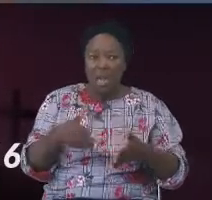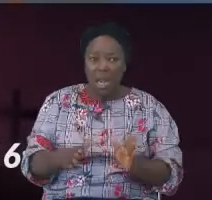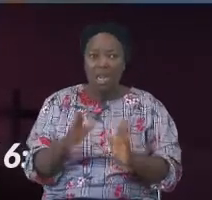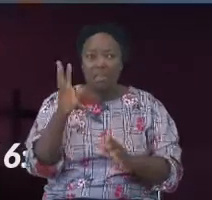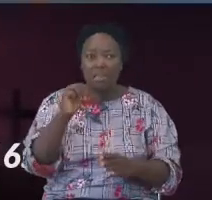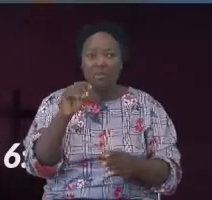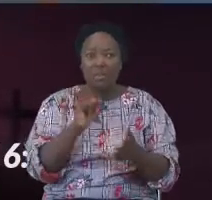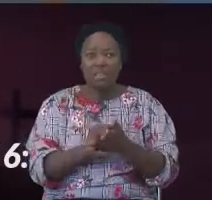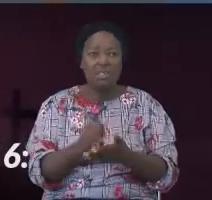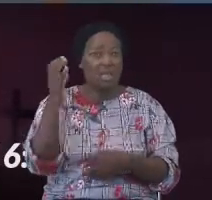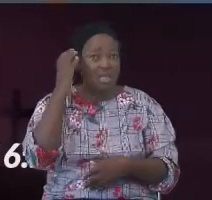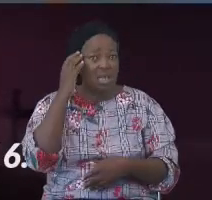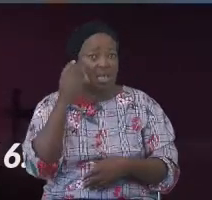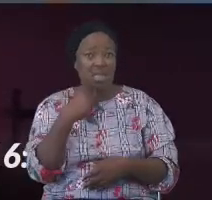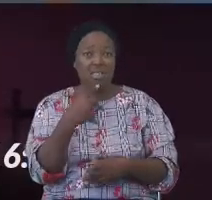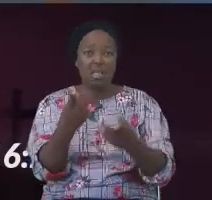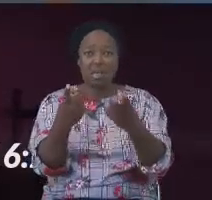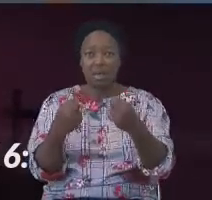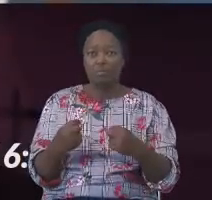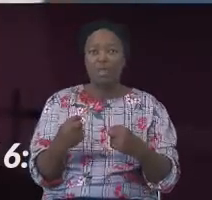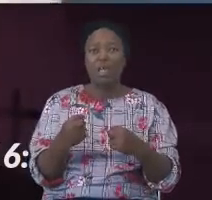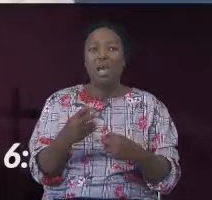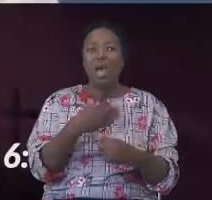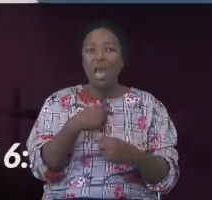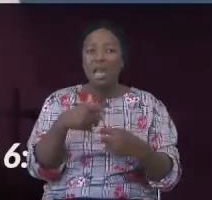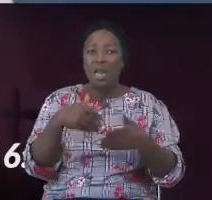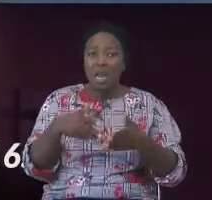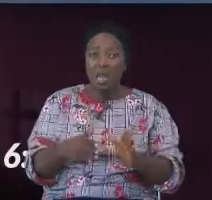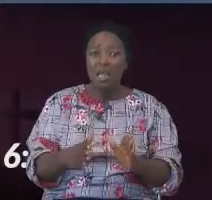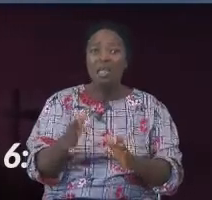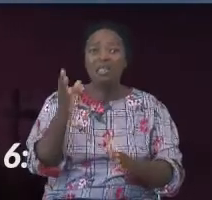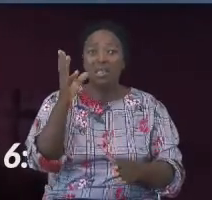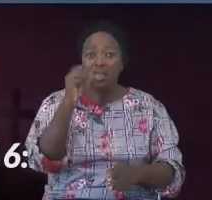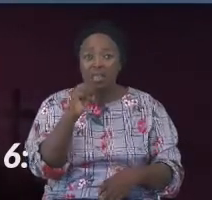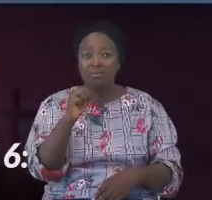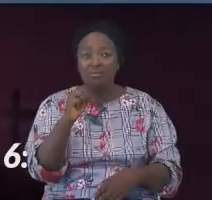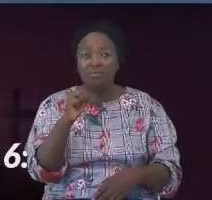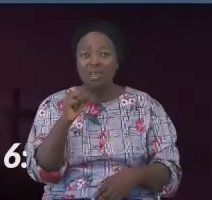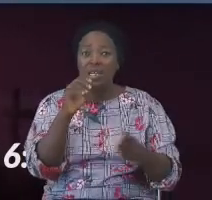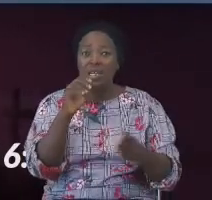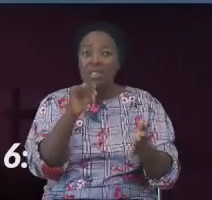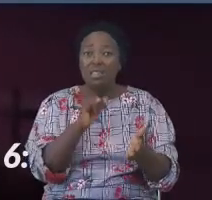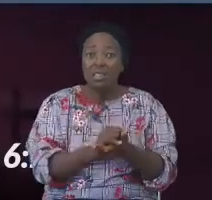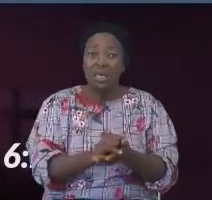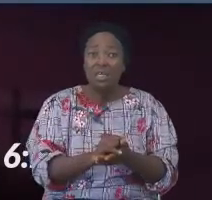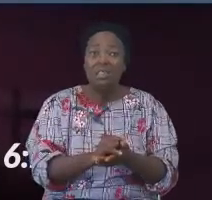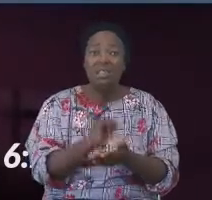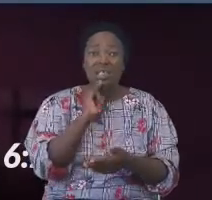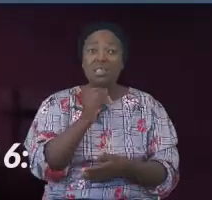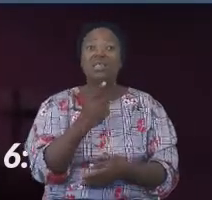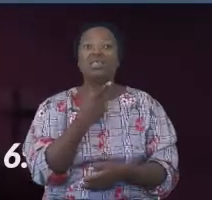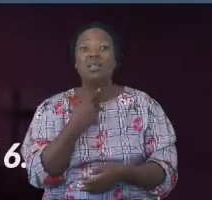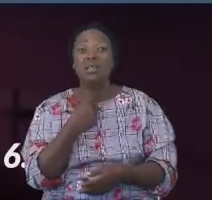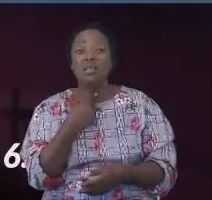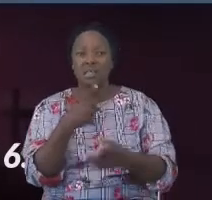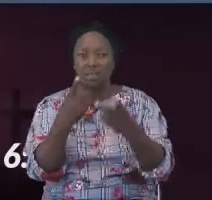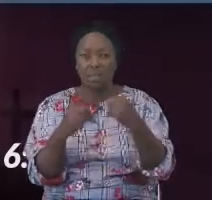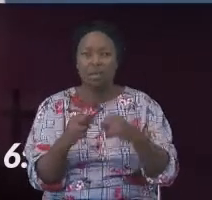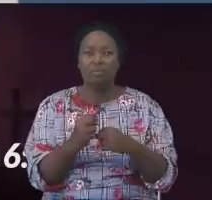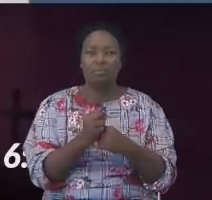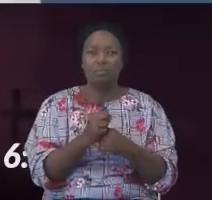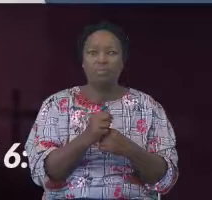say come and let him that here say come look at this and let